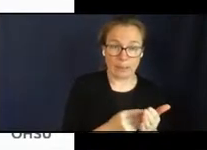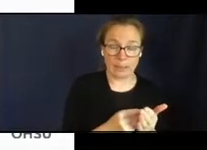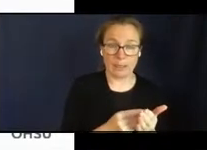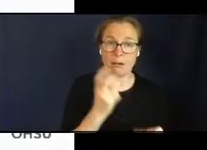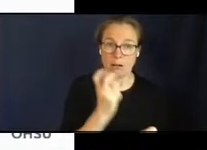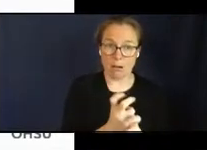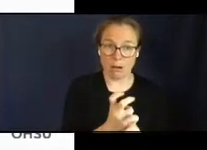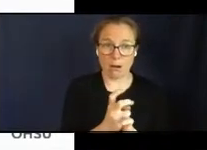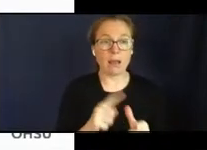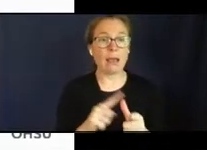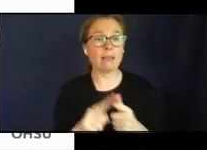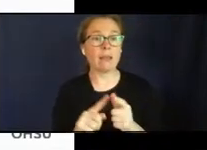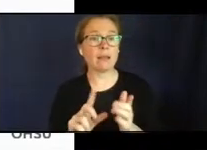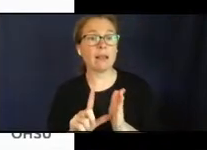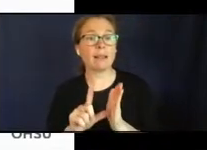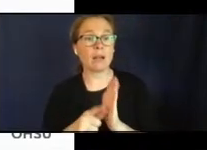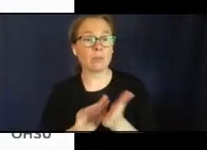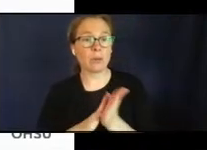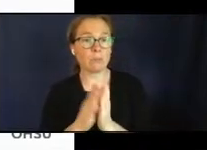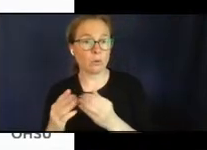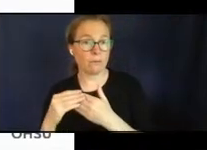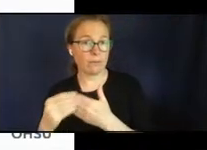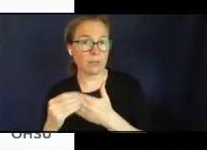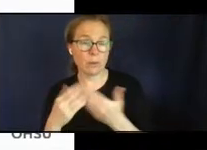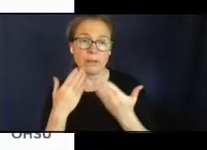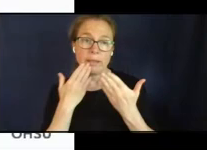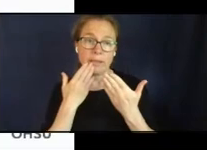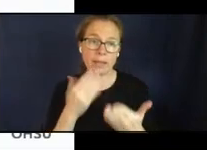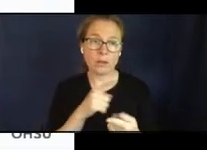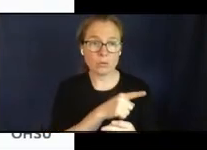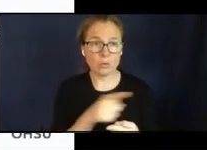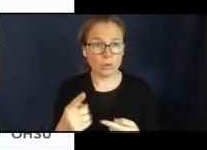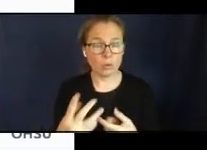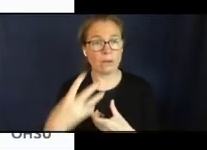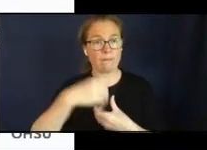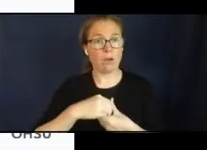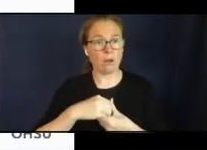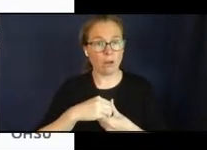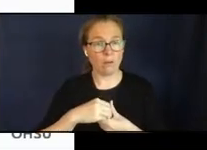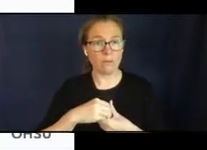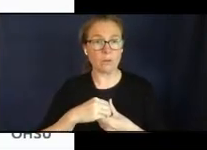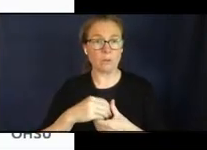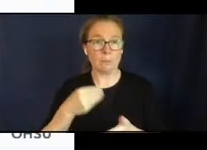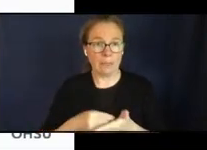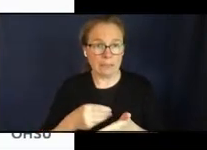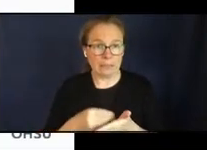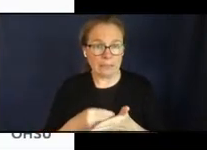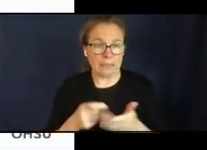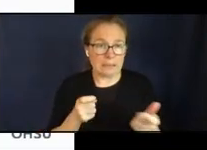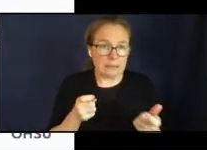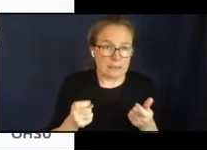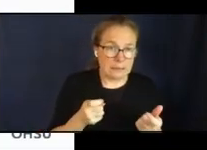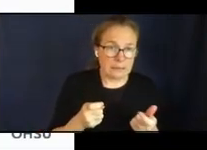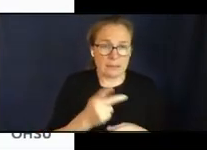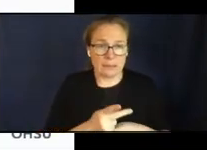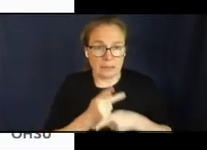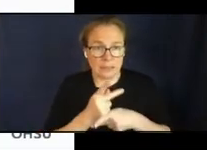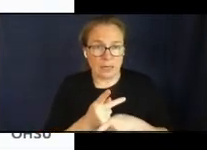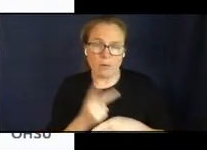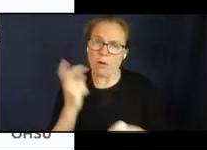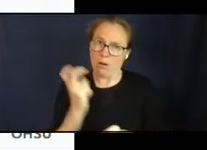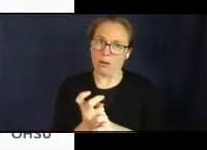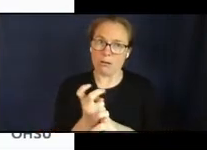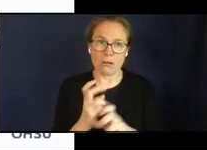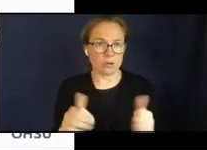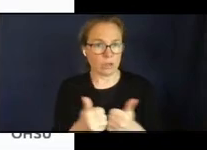community for participating in that tightening, and it was hard for everyone, and we, as a board, we want to recognize that, but